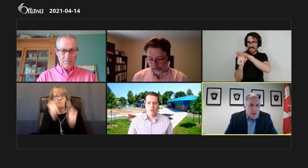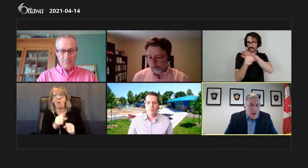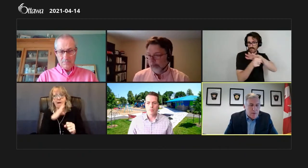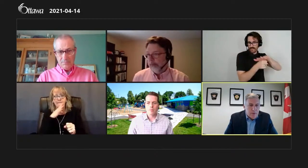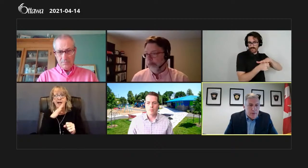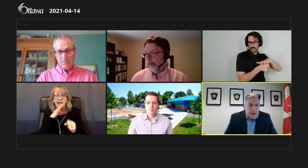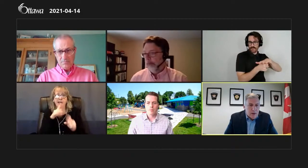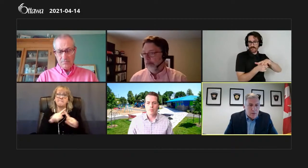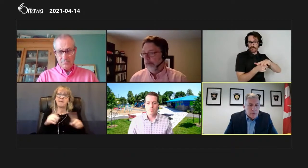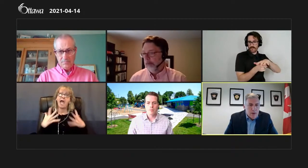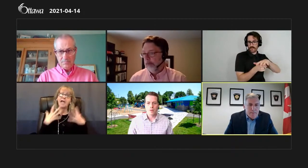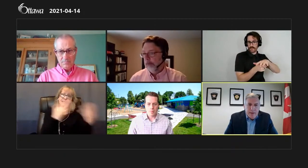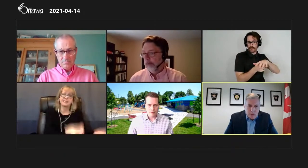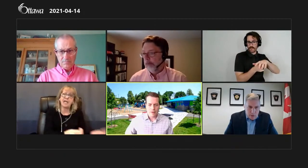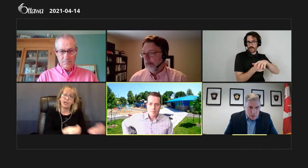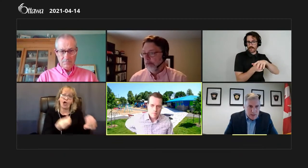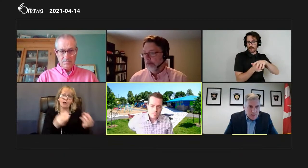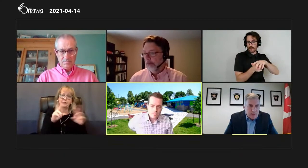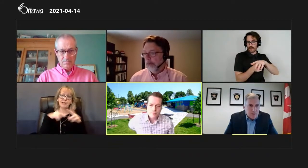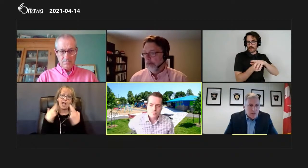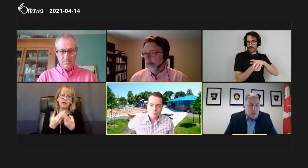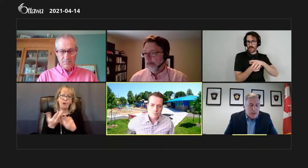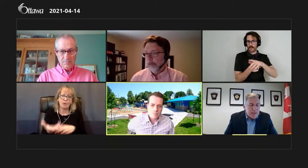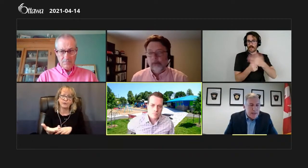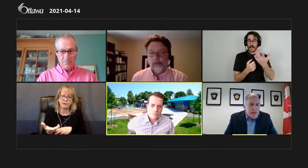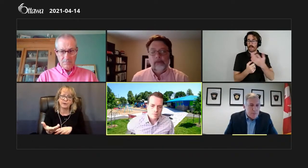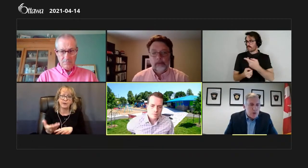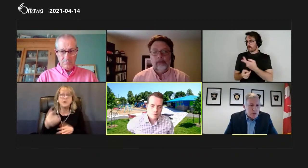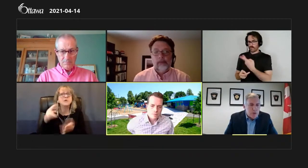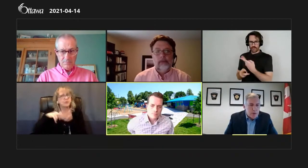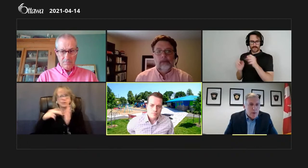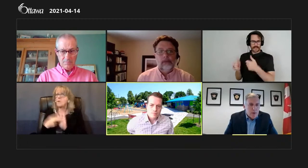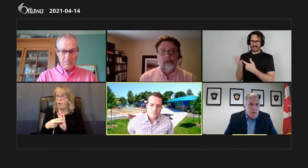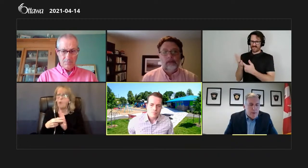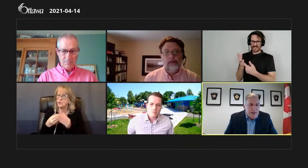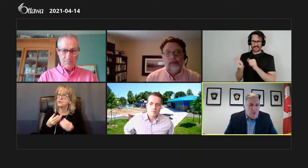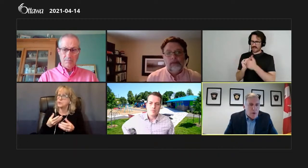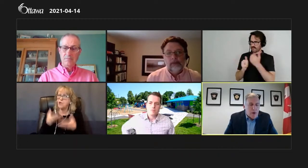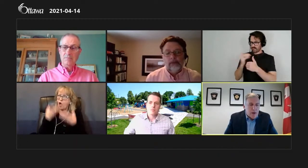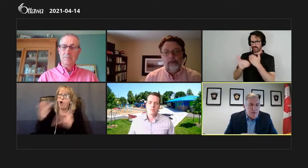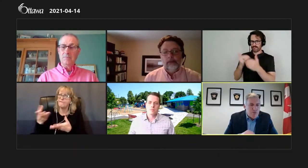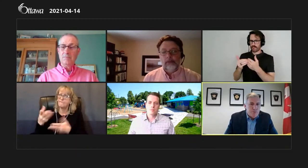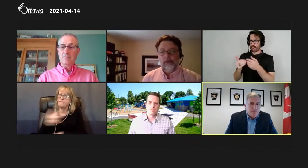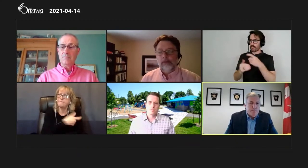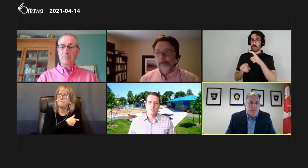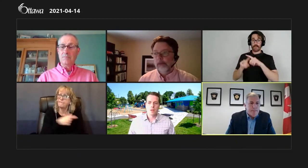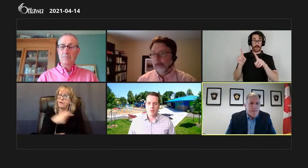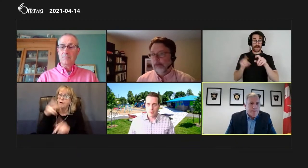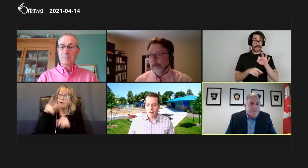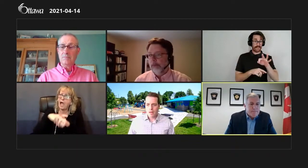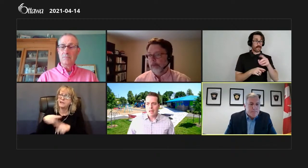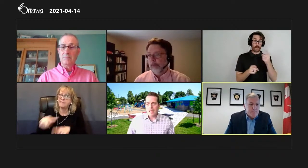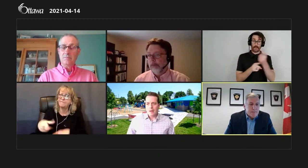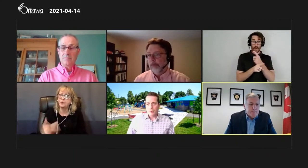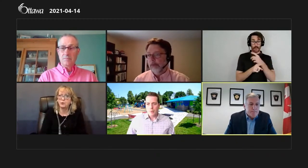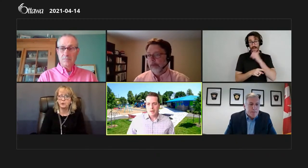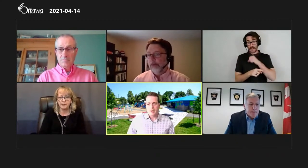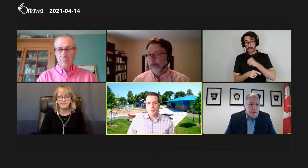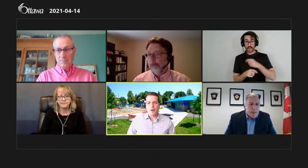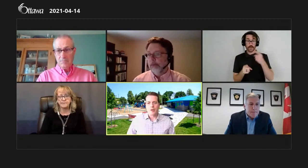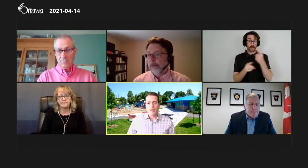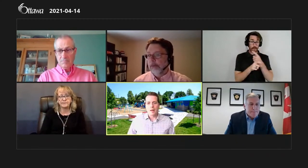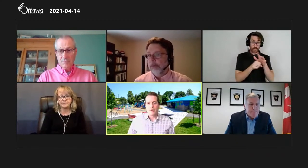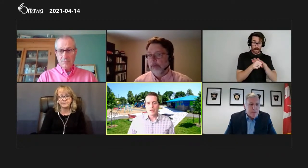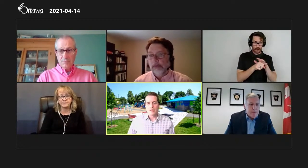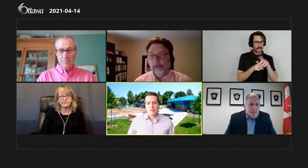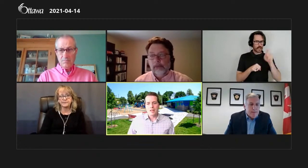It will be a pleasure for me to talk to you later on today. They should be able to get an appointment. Within the